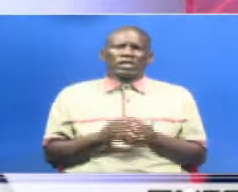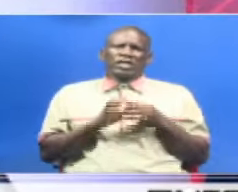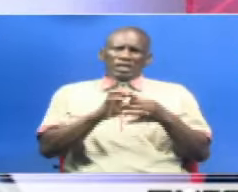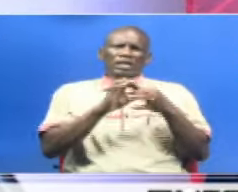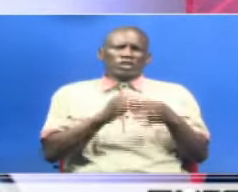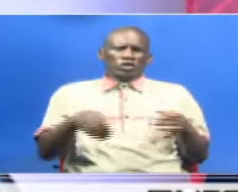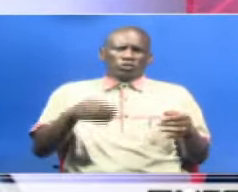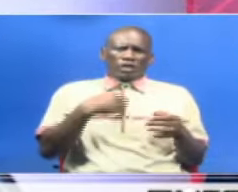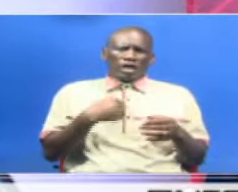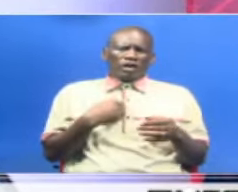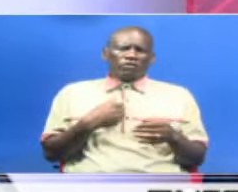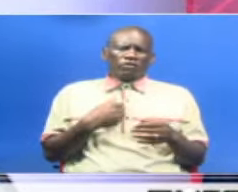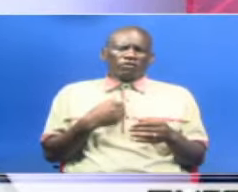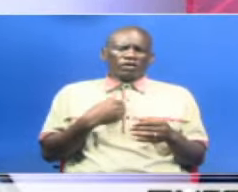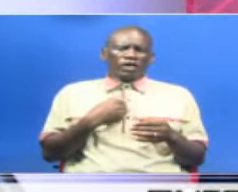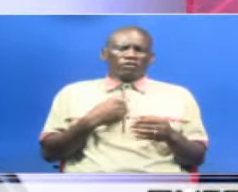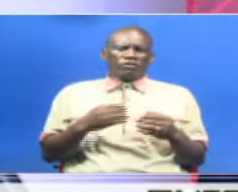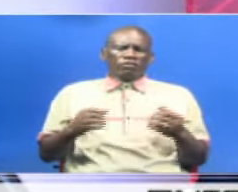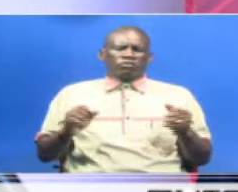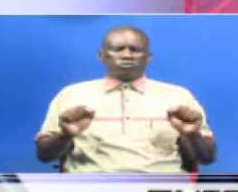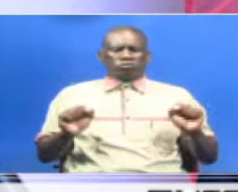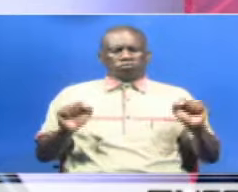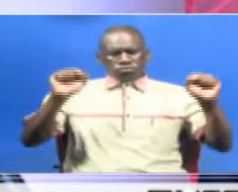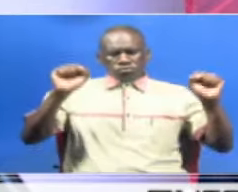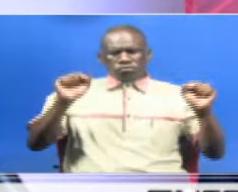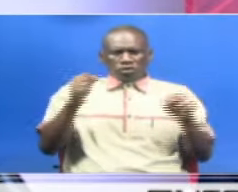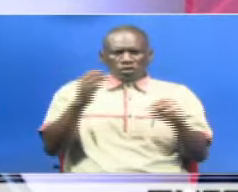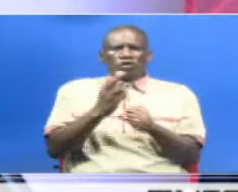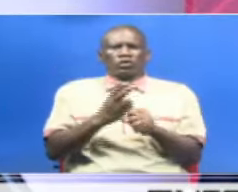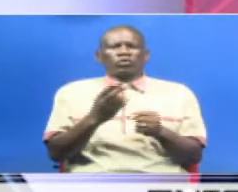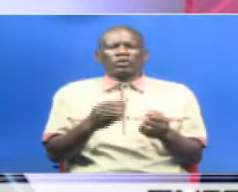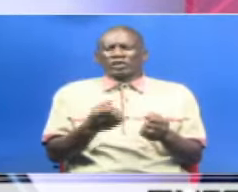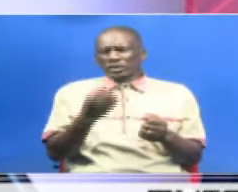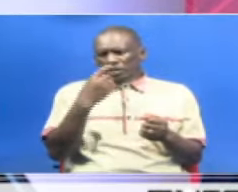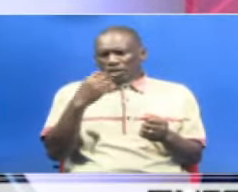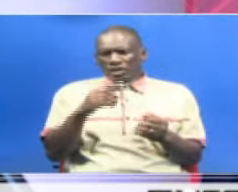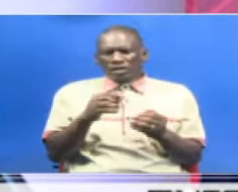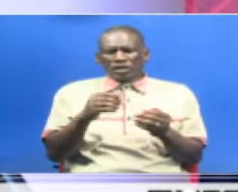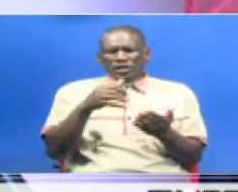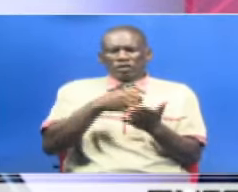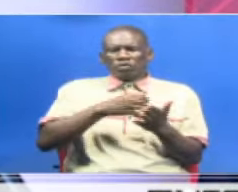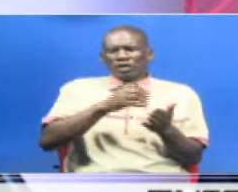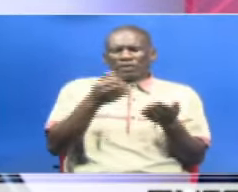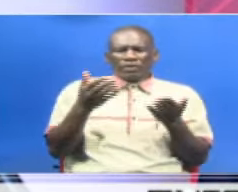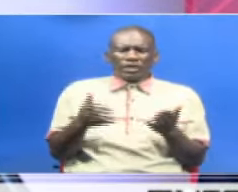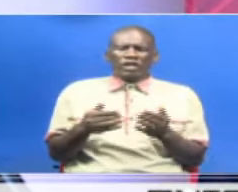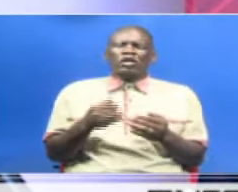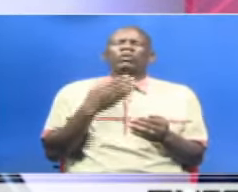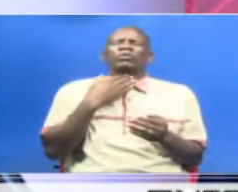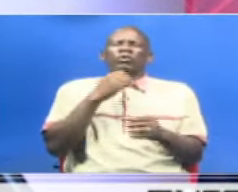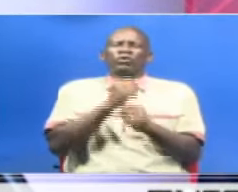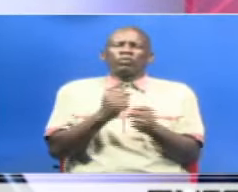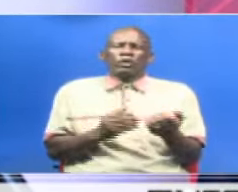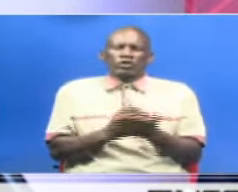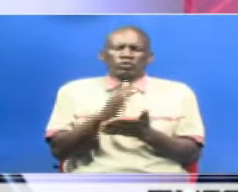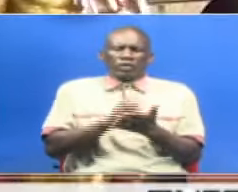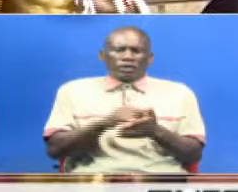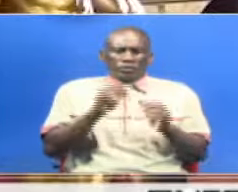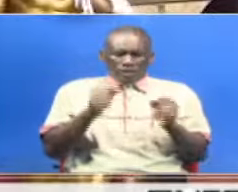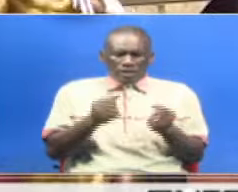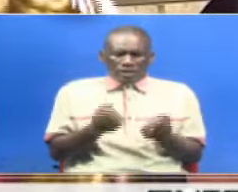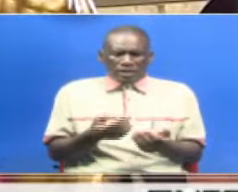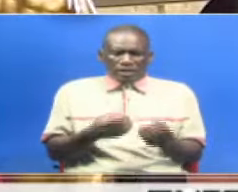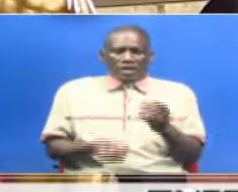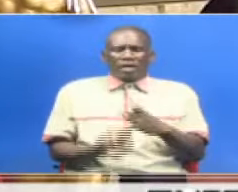heard of bodybuilders using steroids, among so many other doping elements. So our desire was to make sure that we are able to build a culture